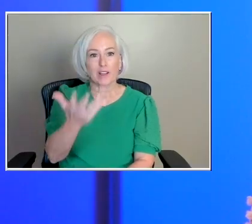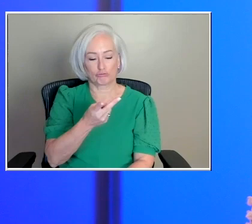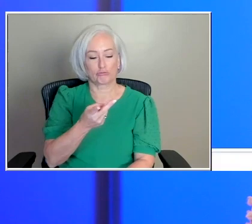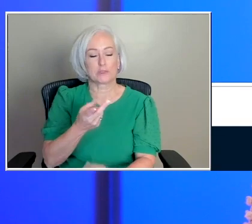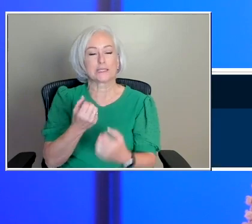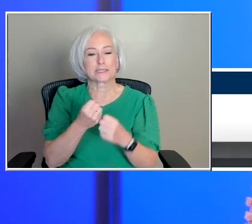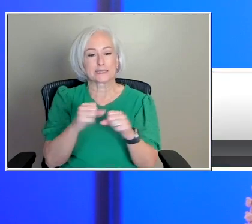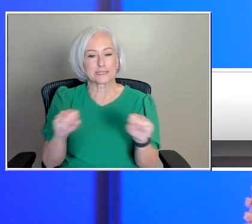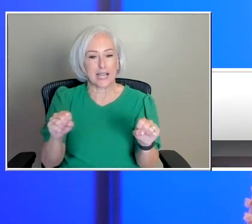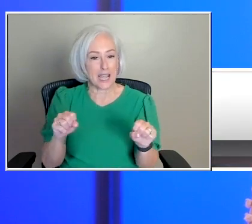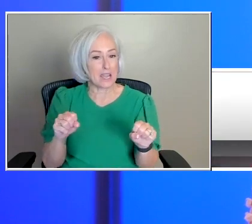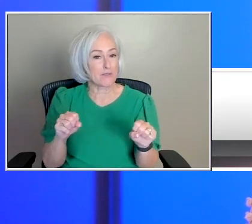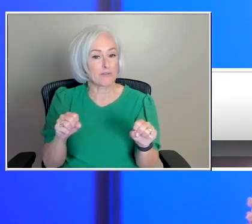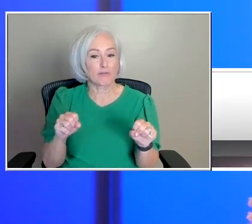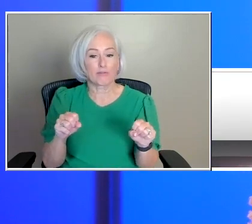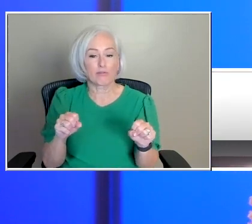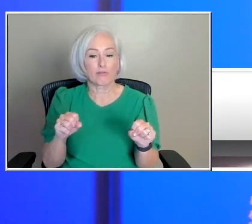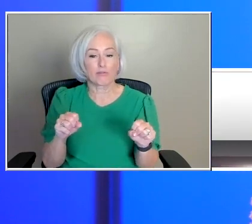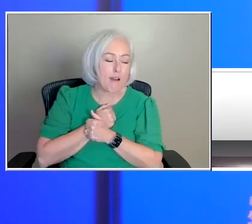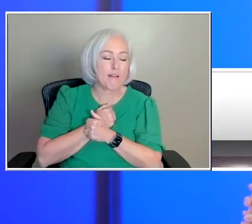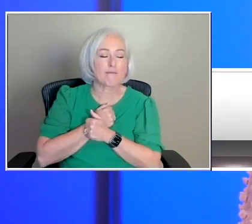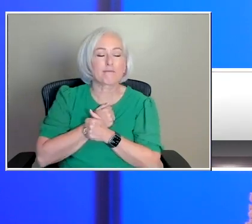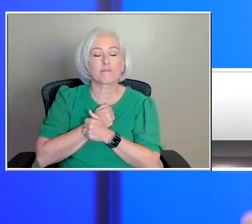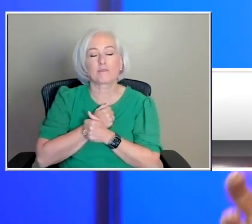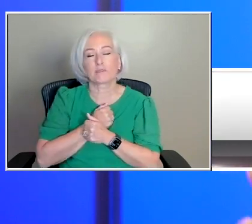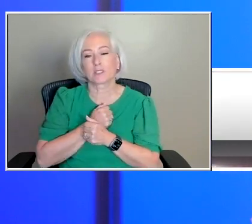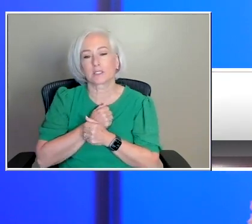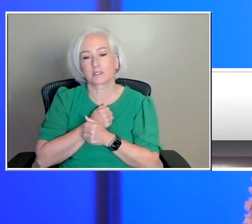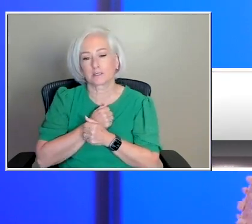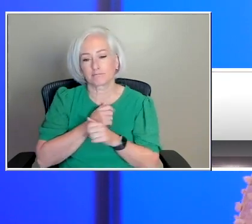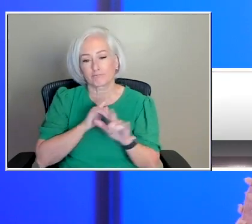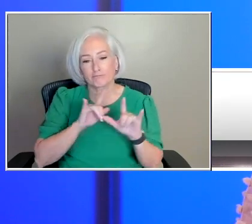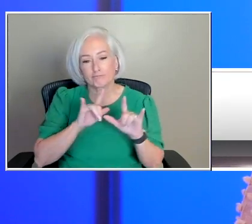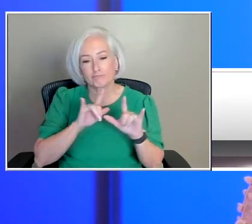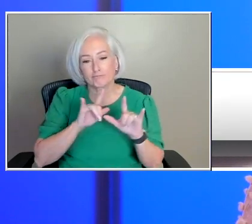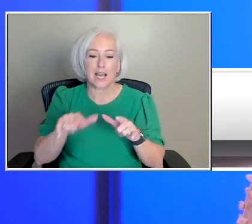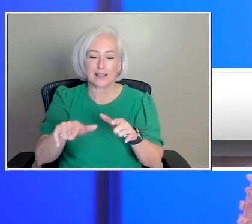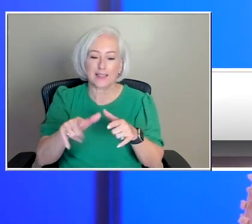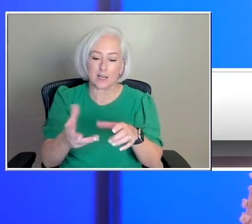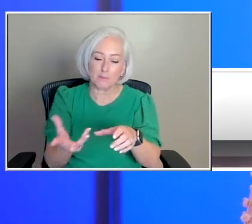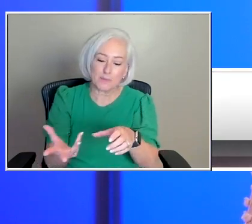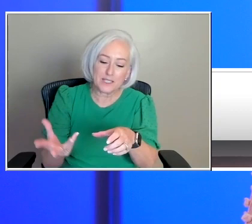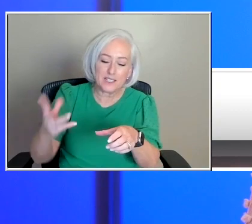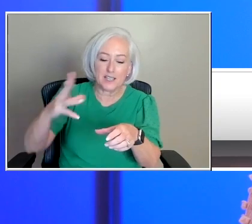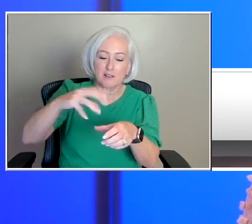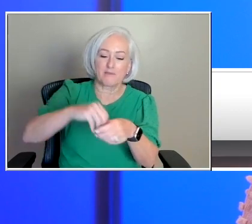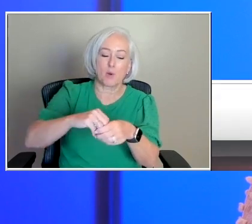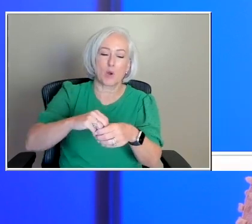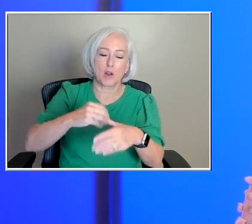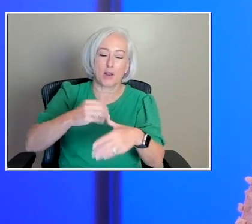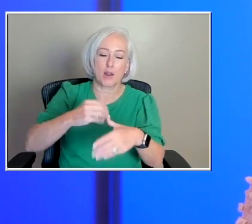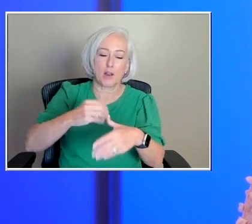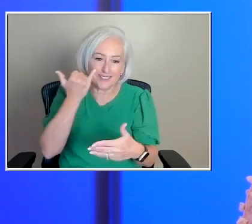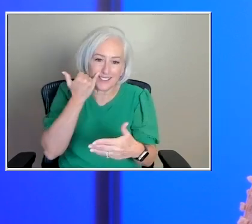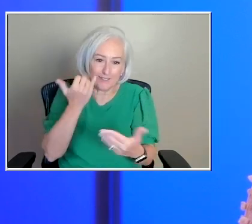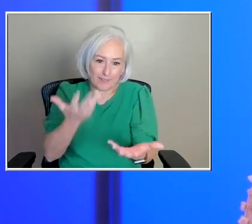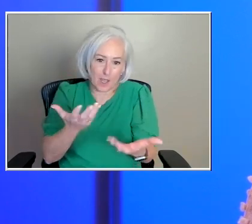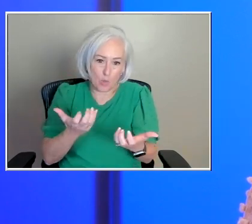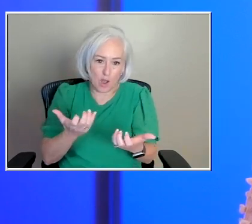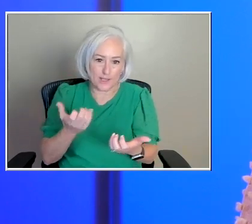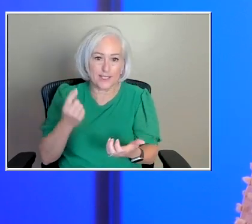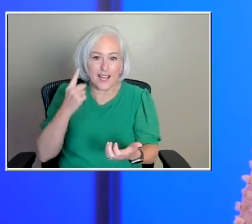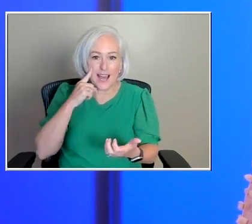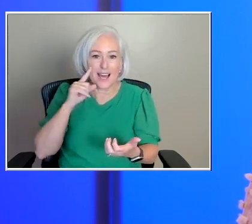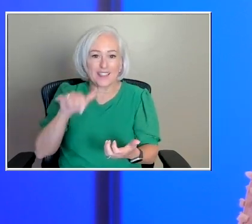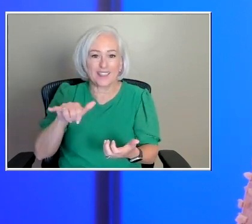loved, and just let them be a part as much as you think of the process. I feel like that really helped our kids to kind of tag